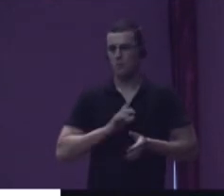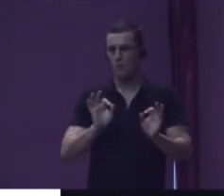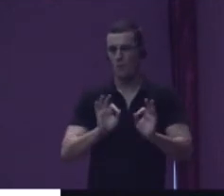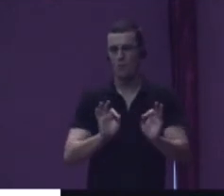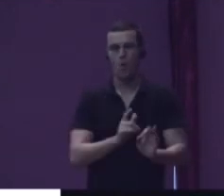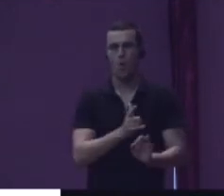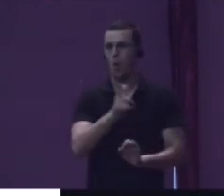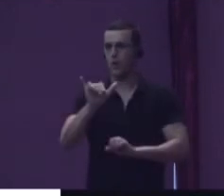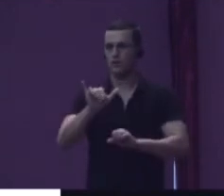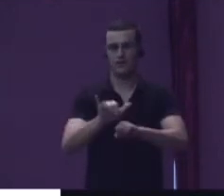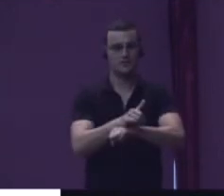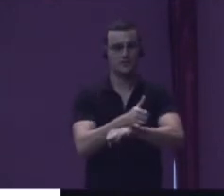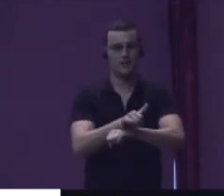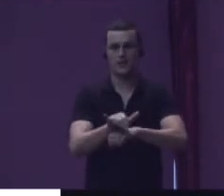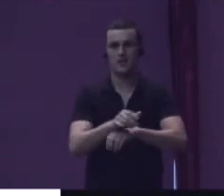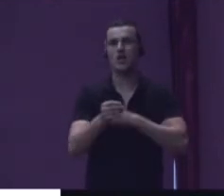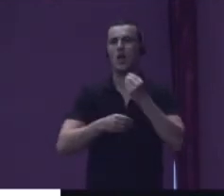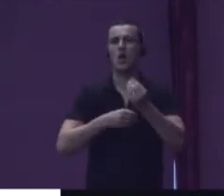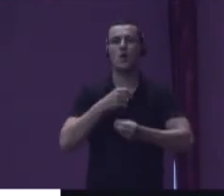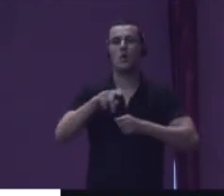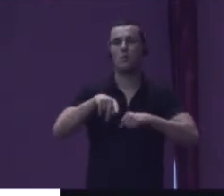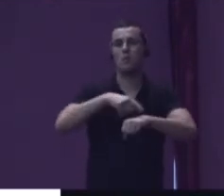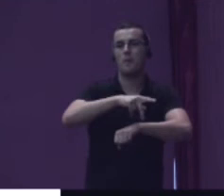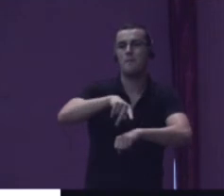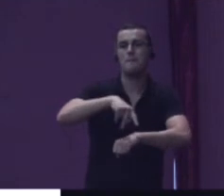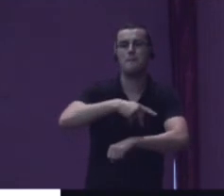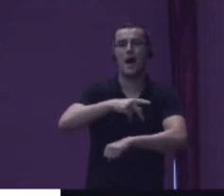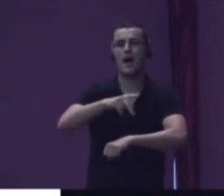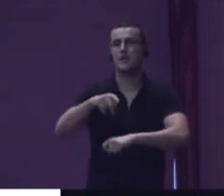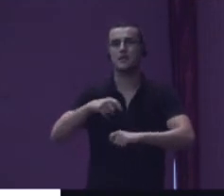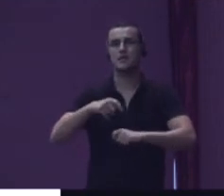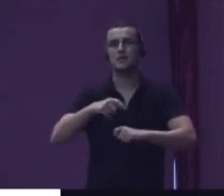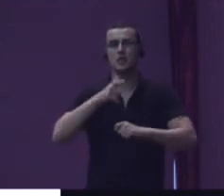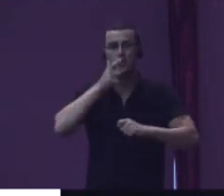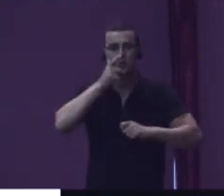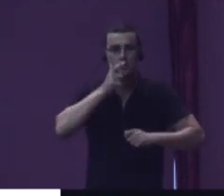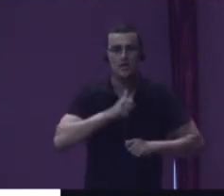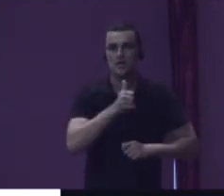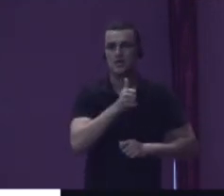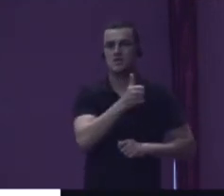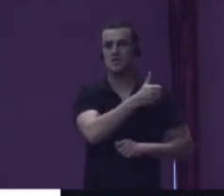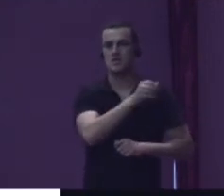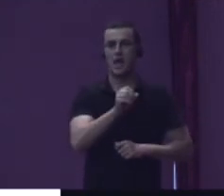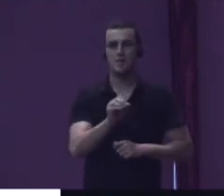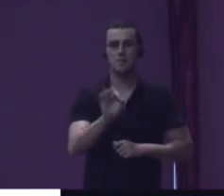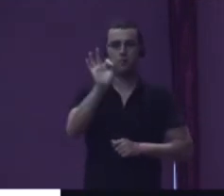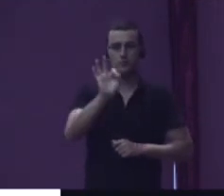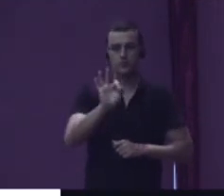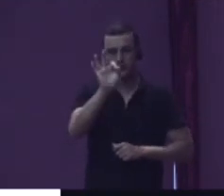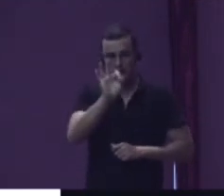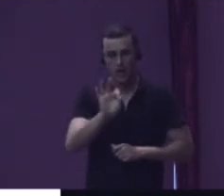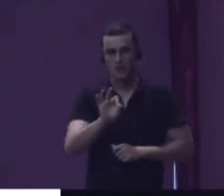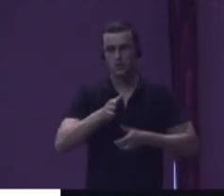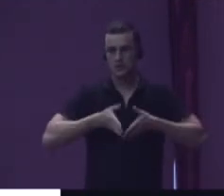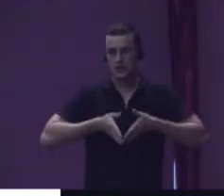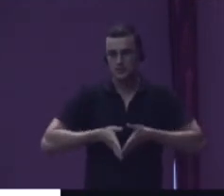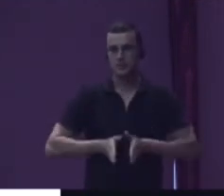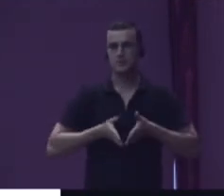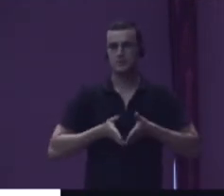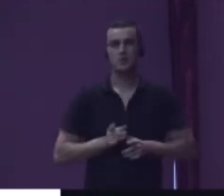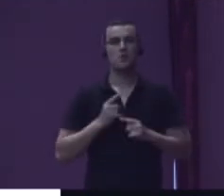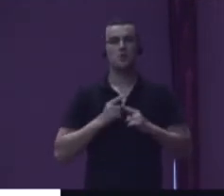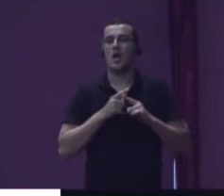there's 20% of births can be handled by the existing hospitals. There have been private hospitals